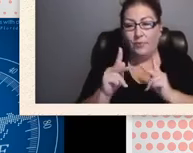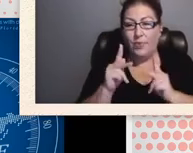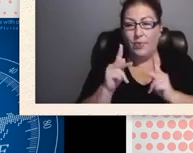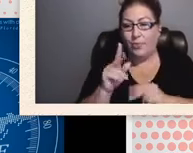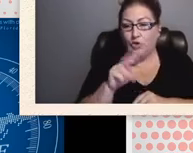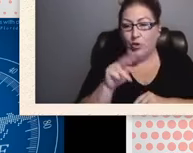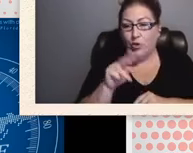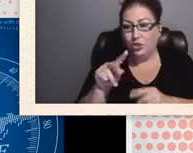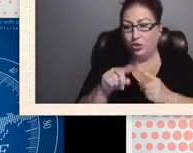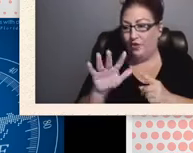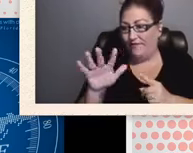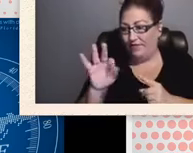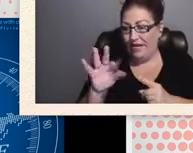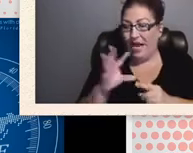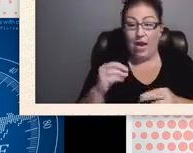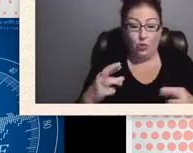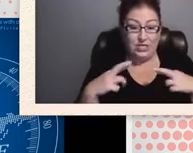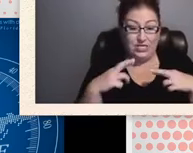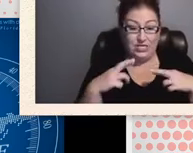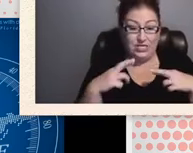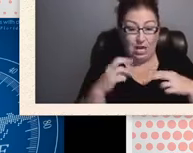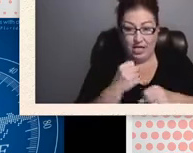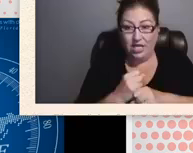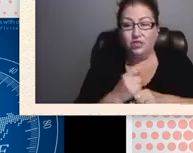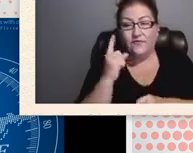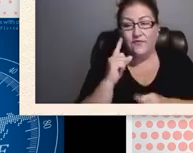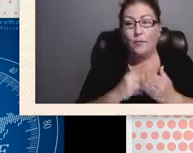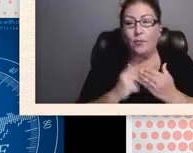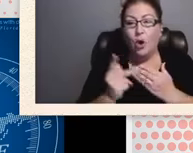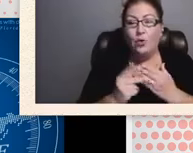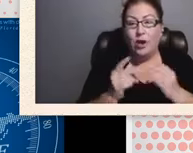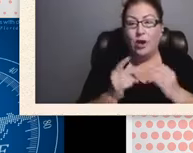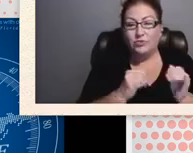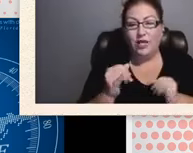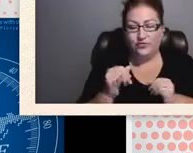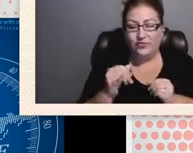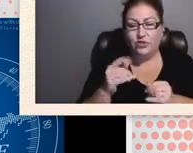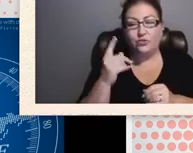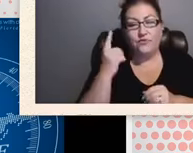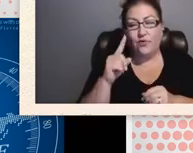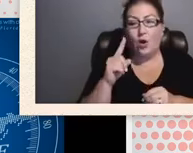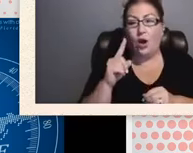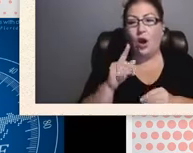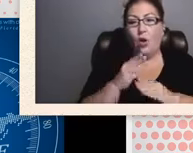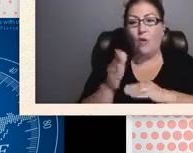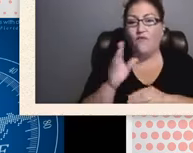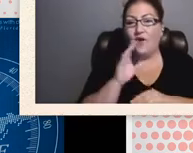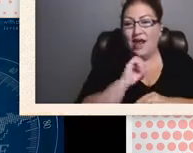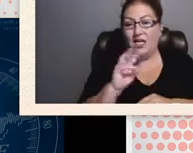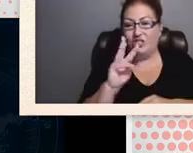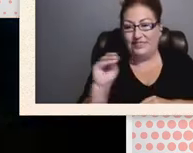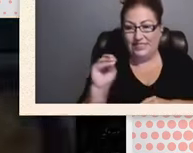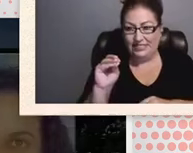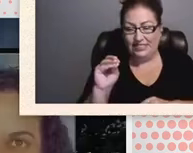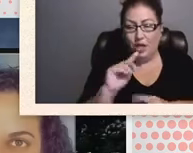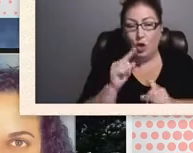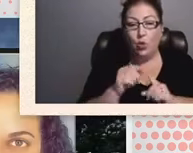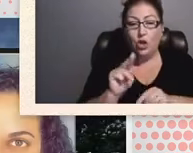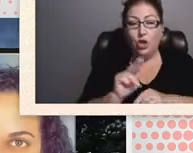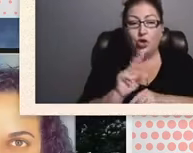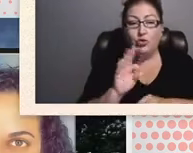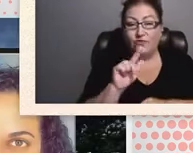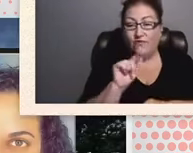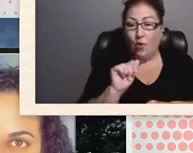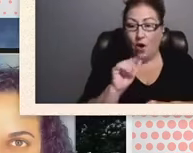and retirement years for programs for individuals over the age of 60. When you use the Florida Navigator, the